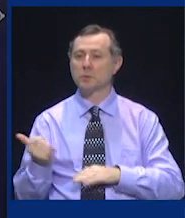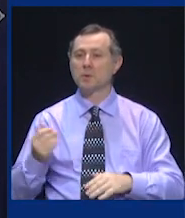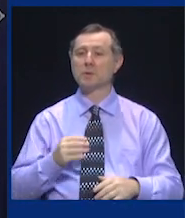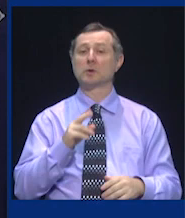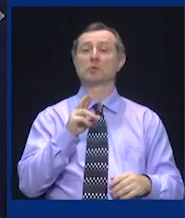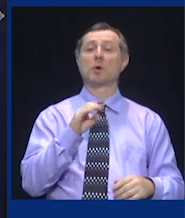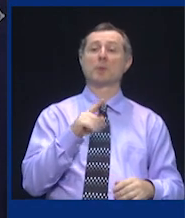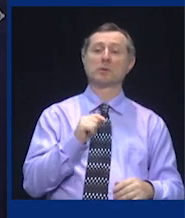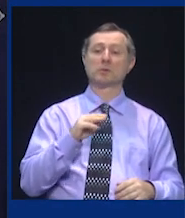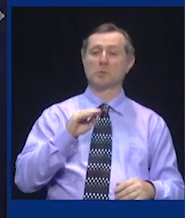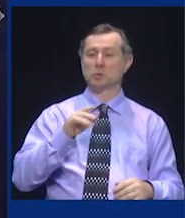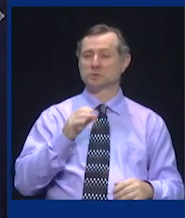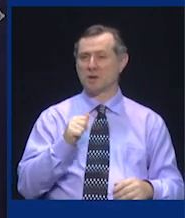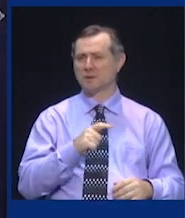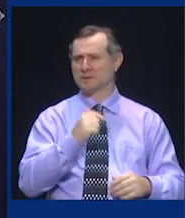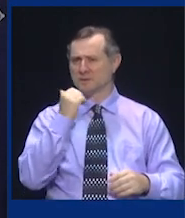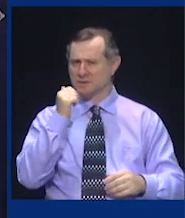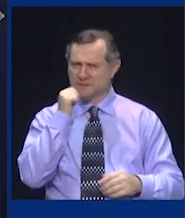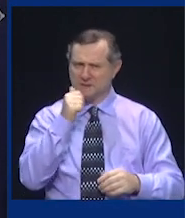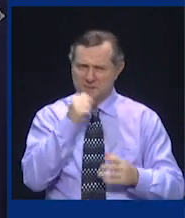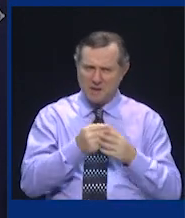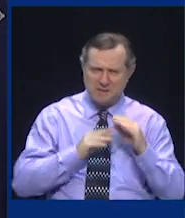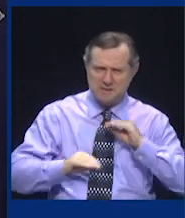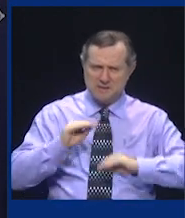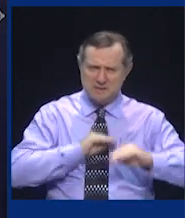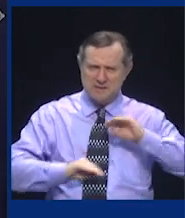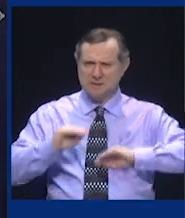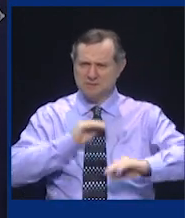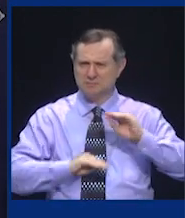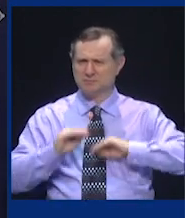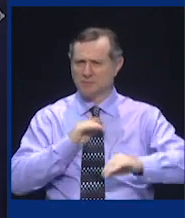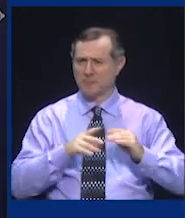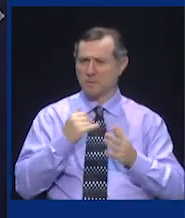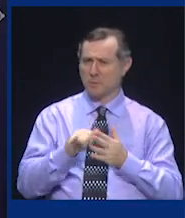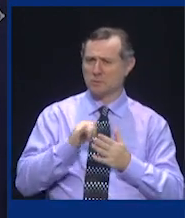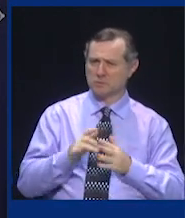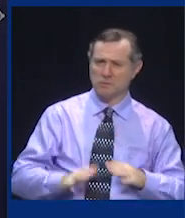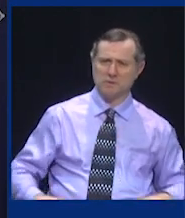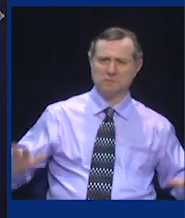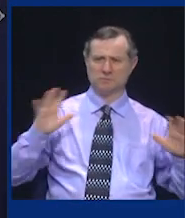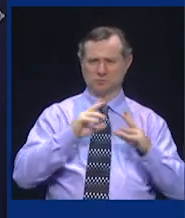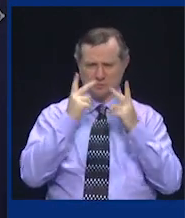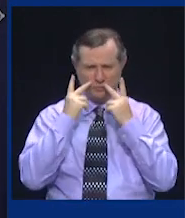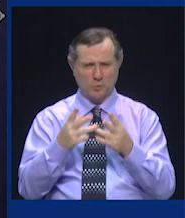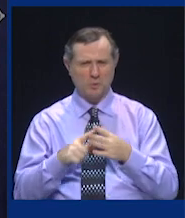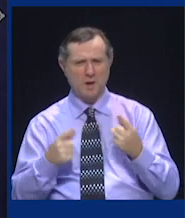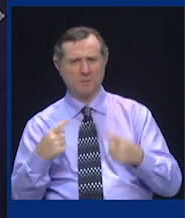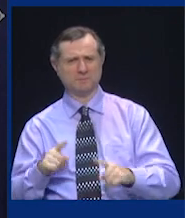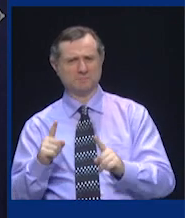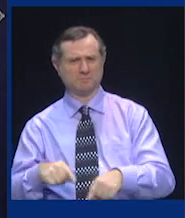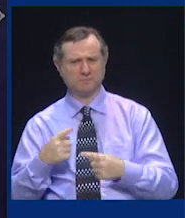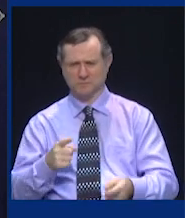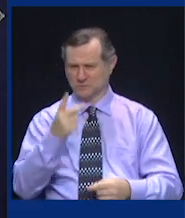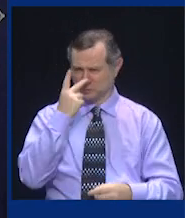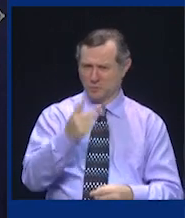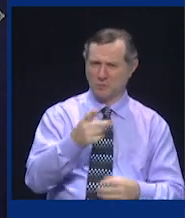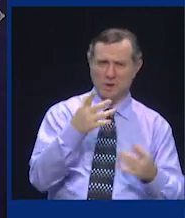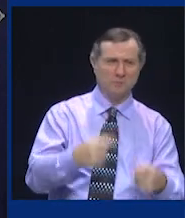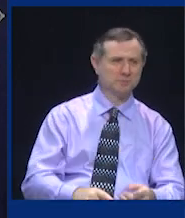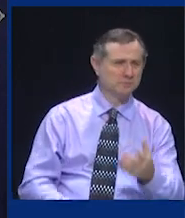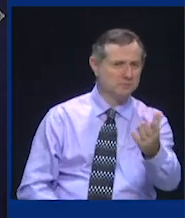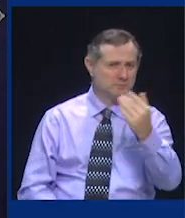day in the financial chaos. New Yorkers saw the movie. You saw the movie.